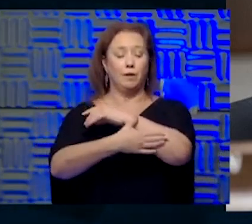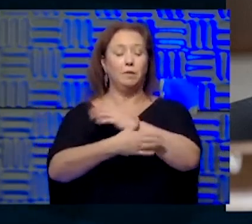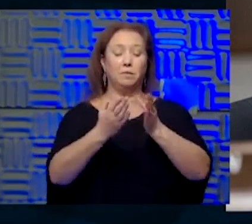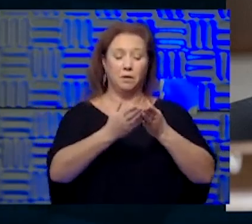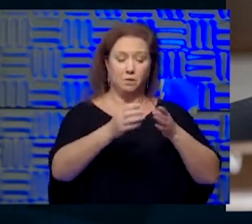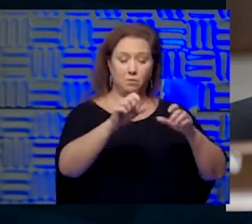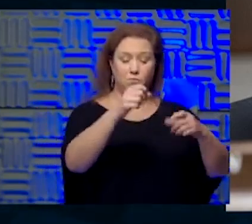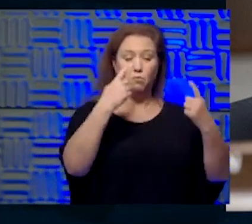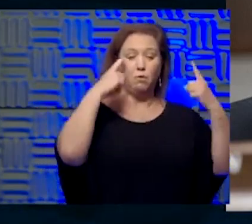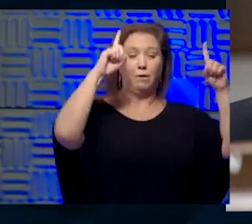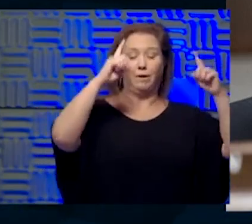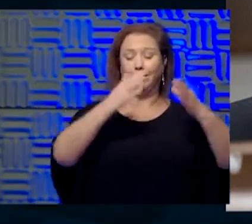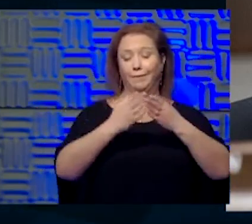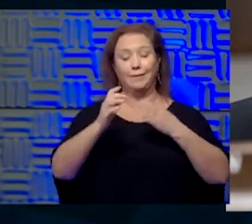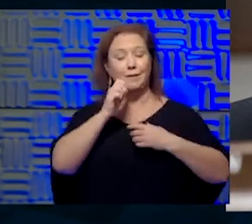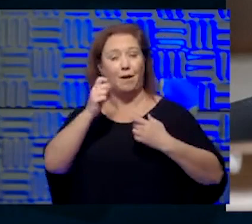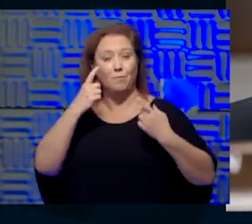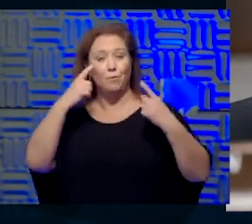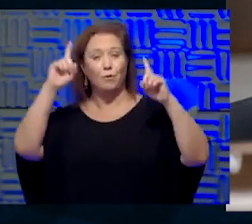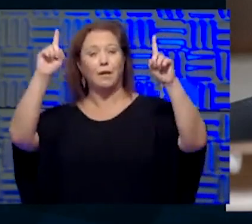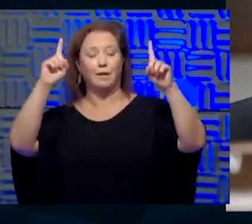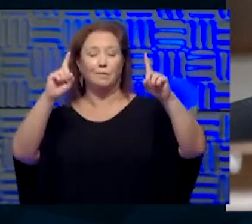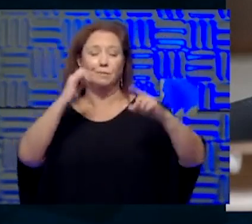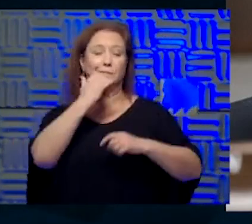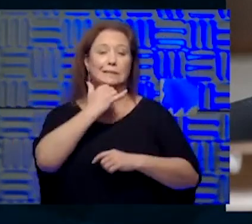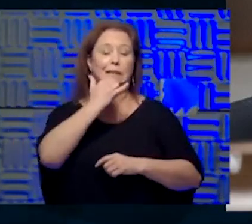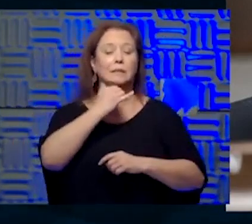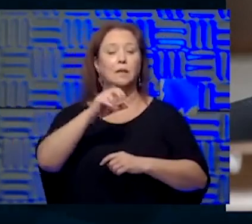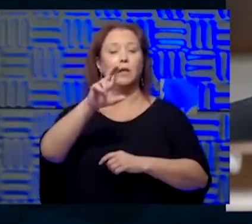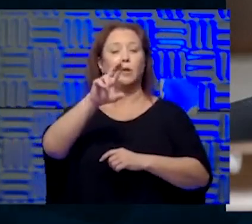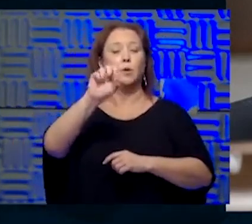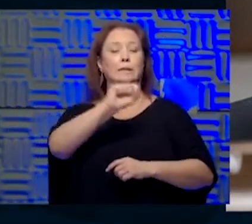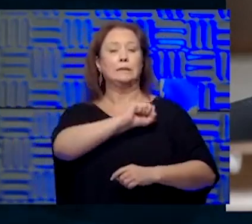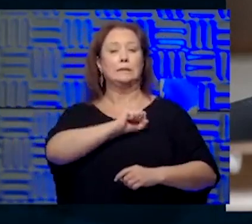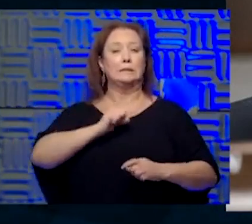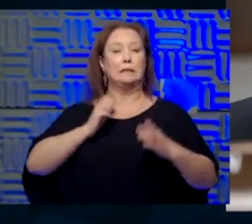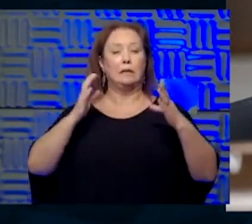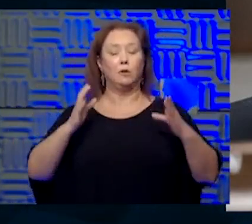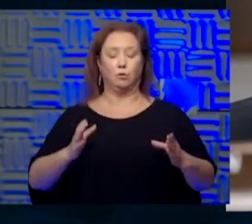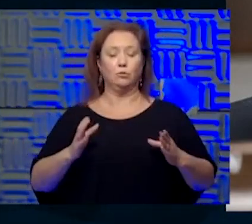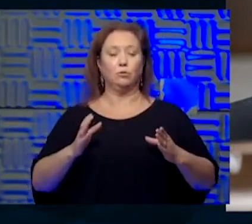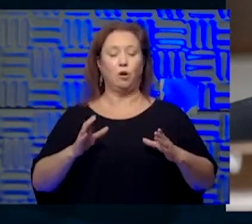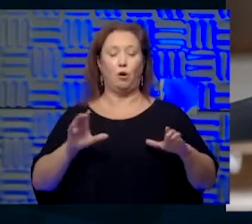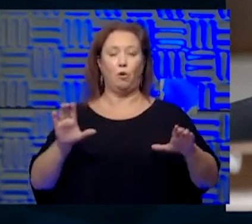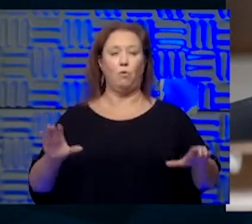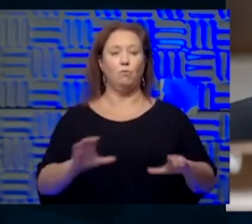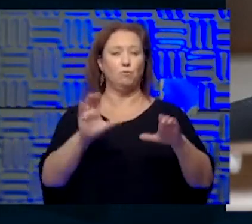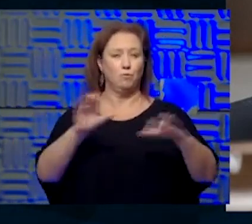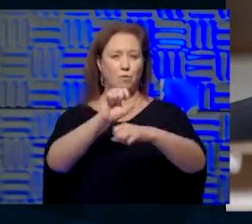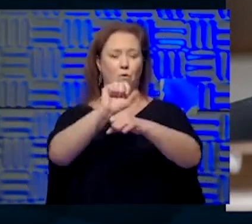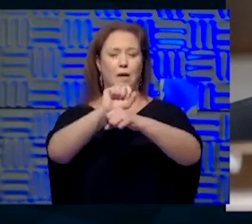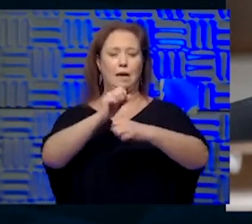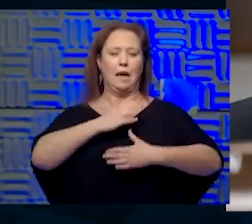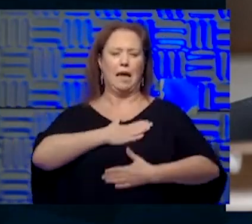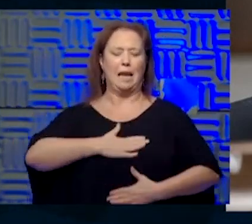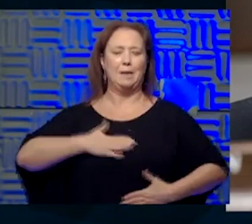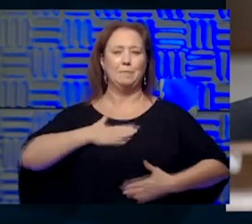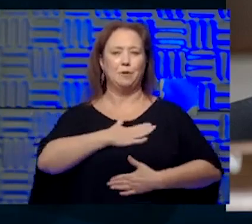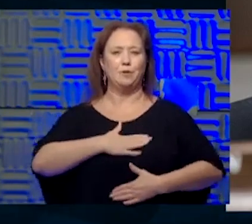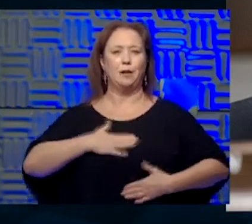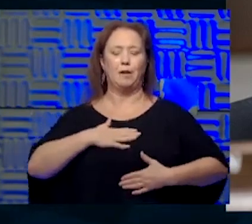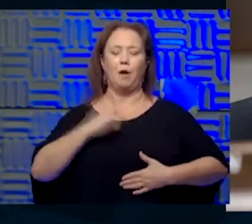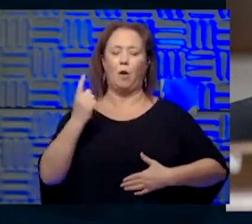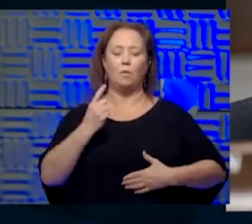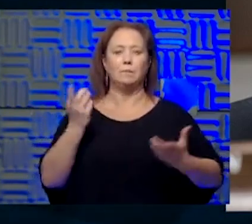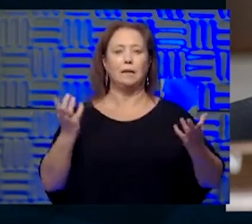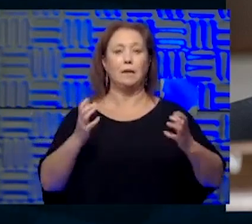not working, where are the mistakes? And so the United States Senate is in part doing its work. I appreciate being here always